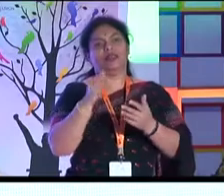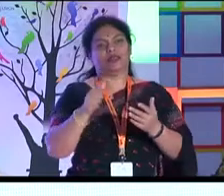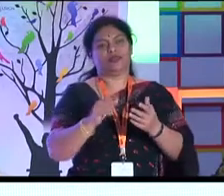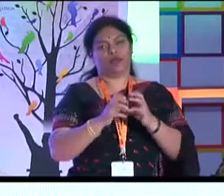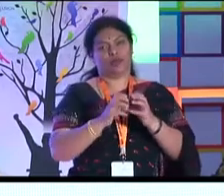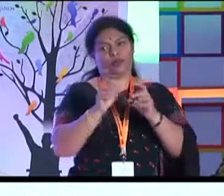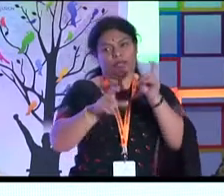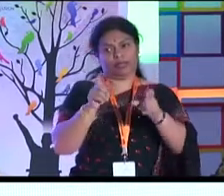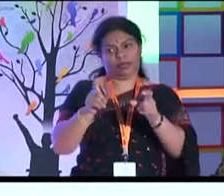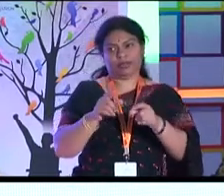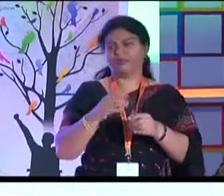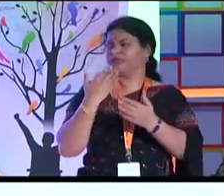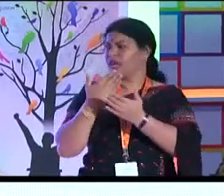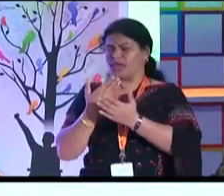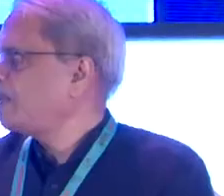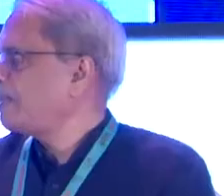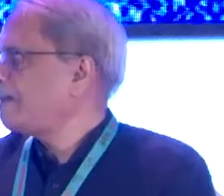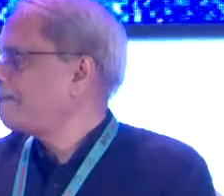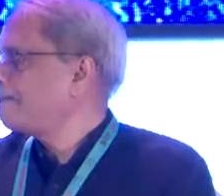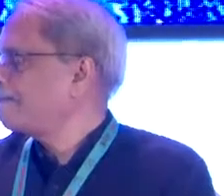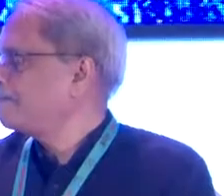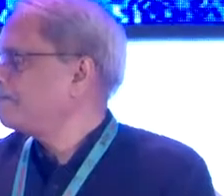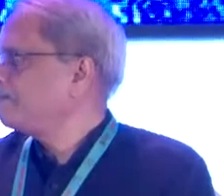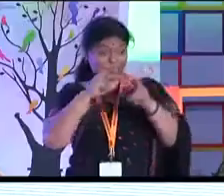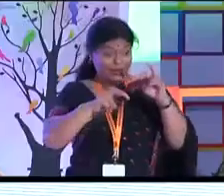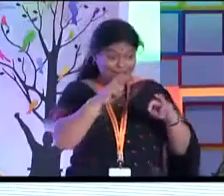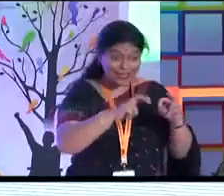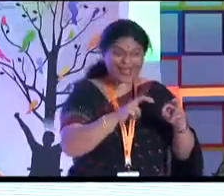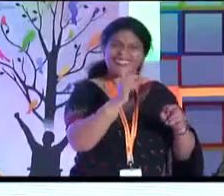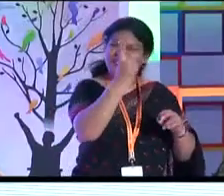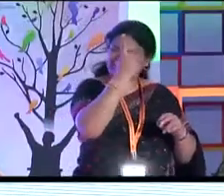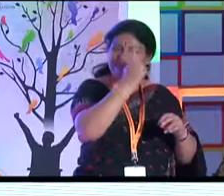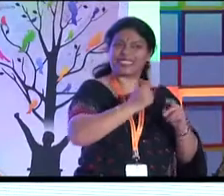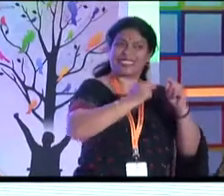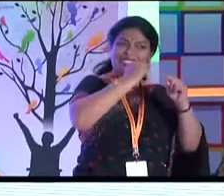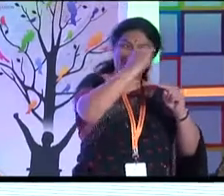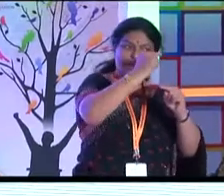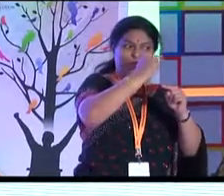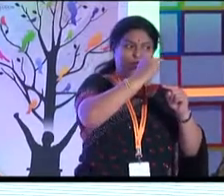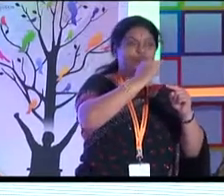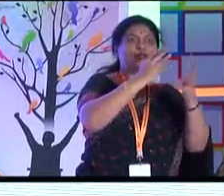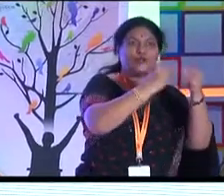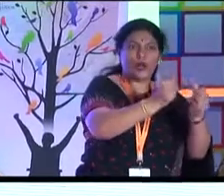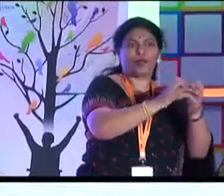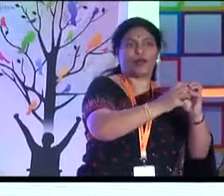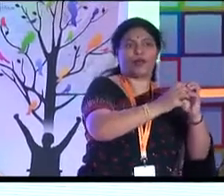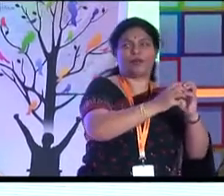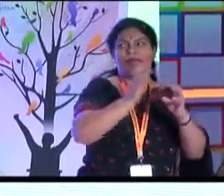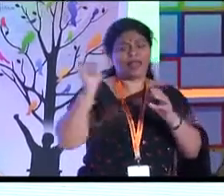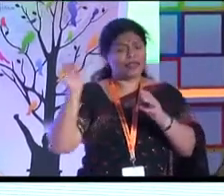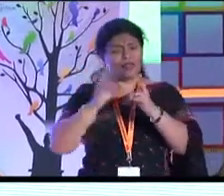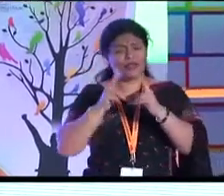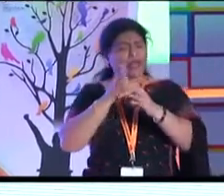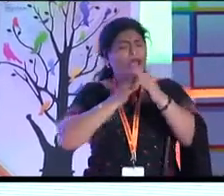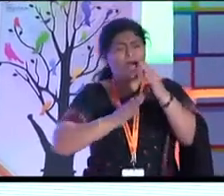these people. So thank you, sir. Research is the first step for breakthrough solutions. And the humble man he is,